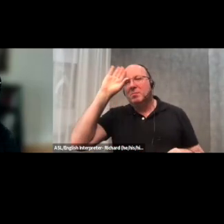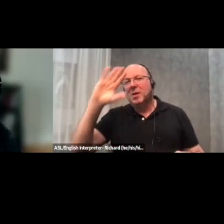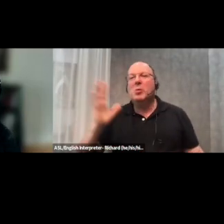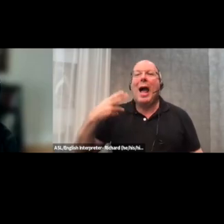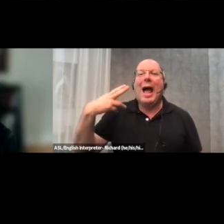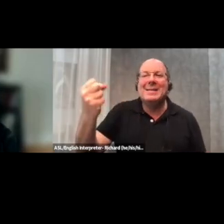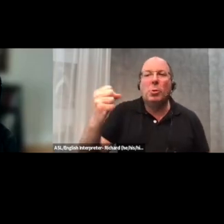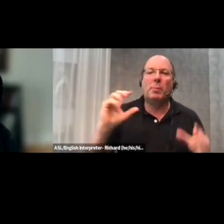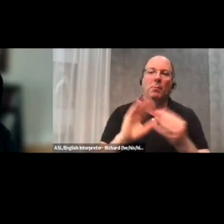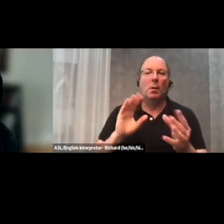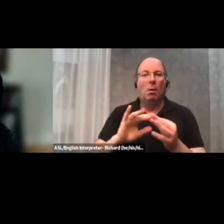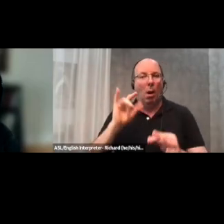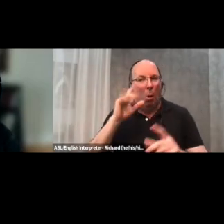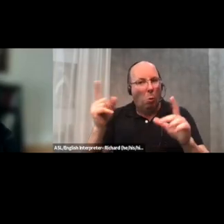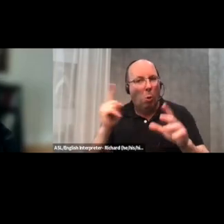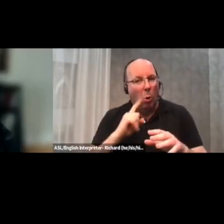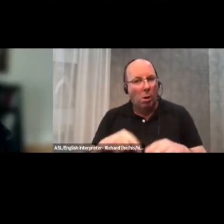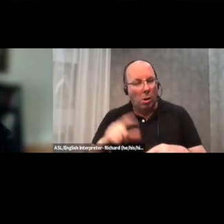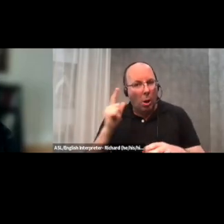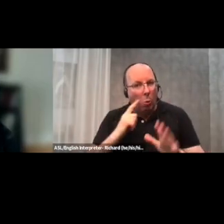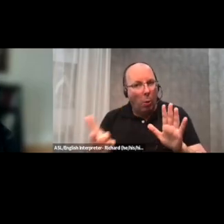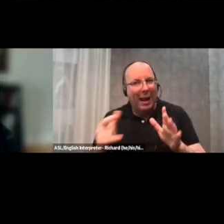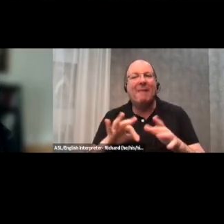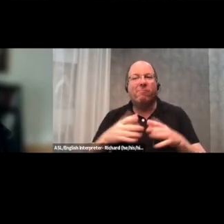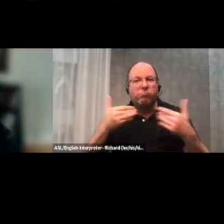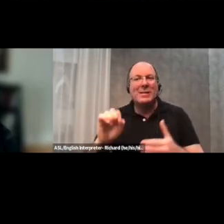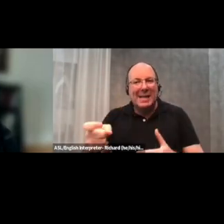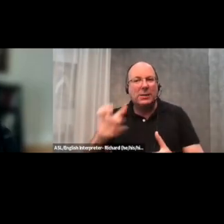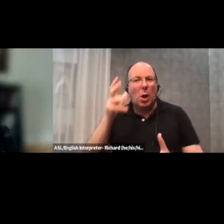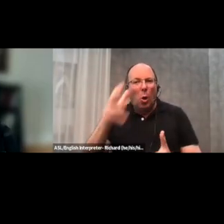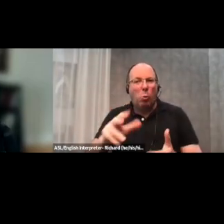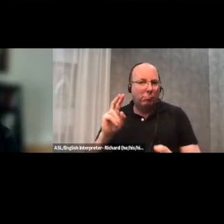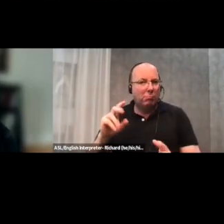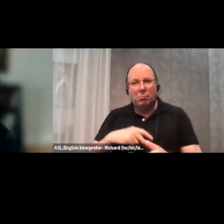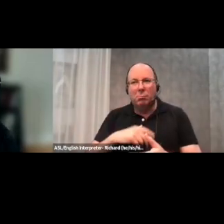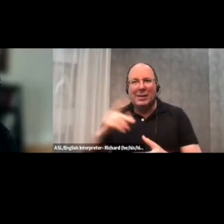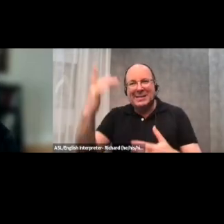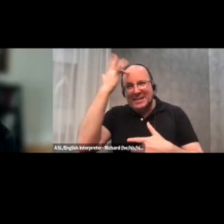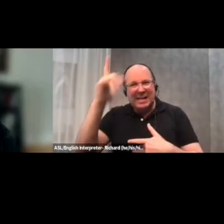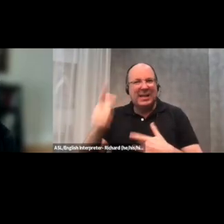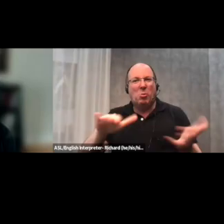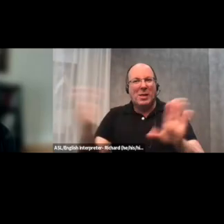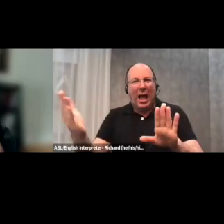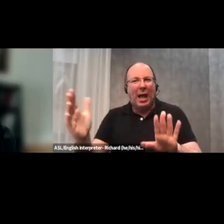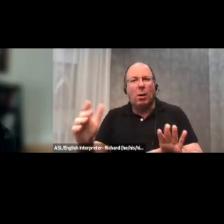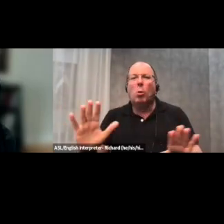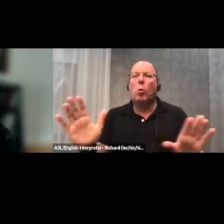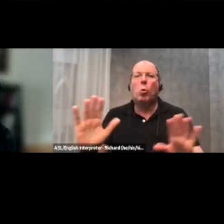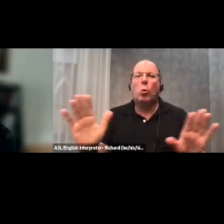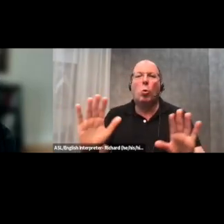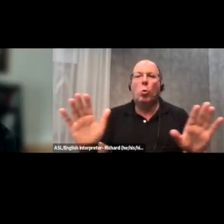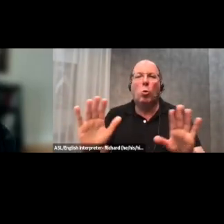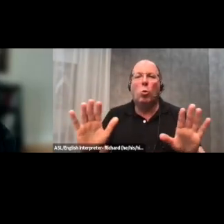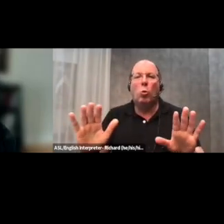school and they were like, you'll get chlamydia and die. That's not my MO here. Like, safer sex, in my opinion, is part of